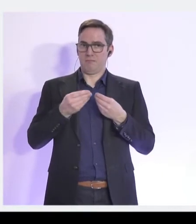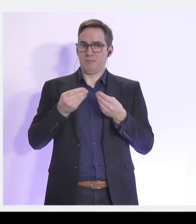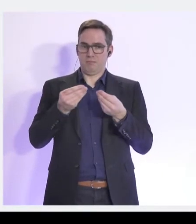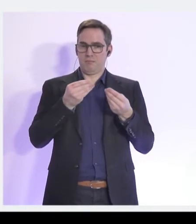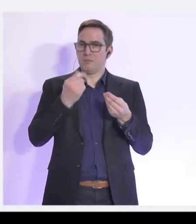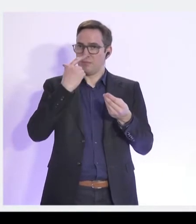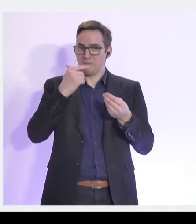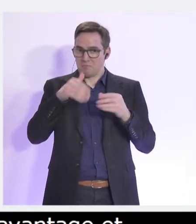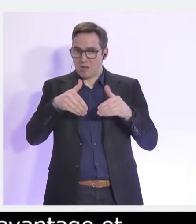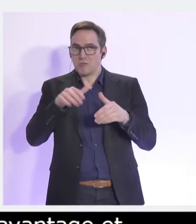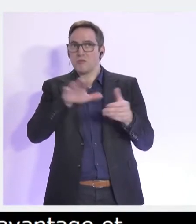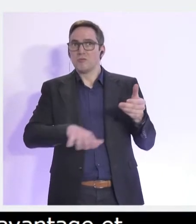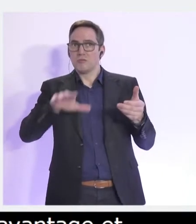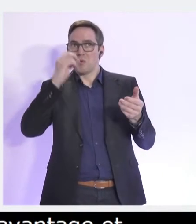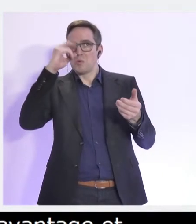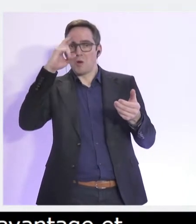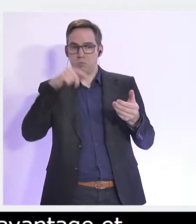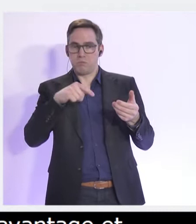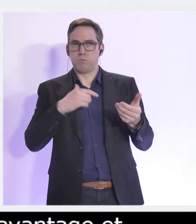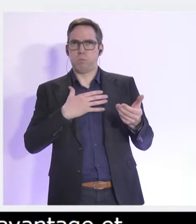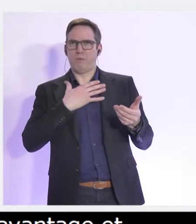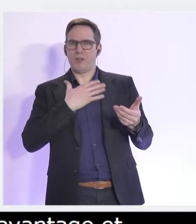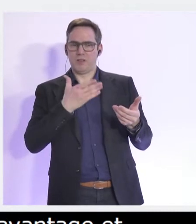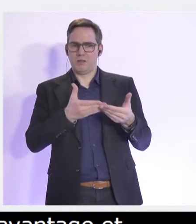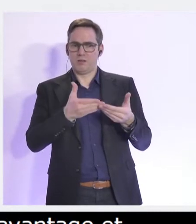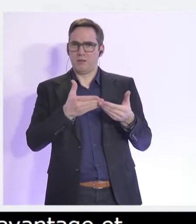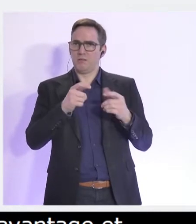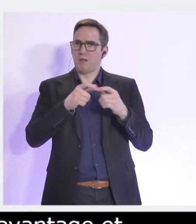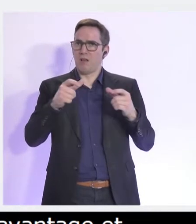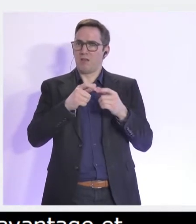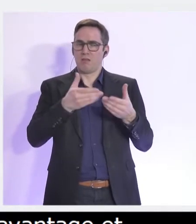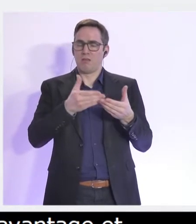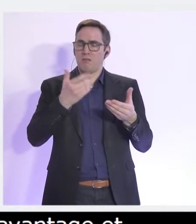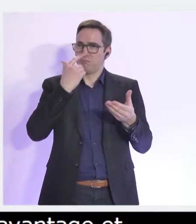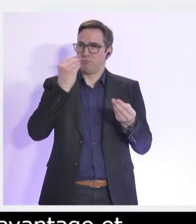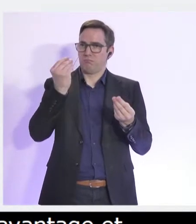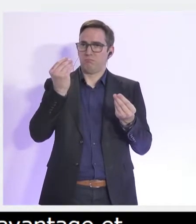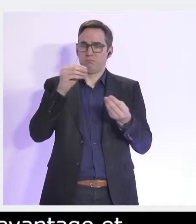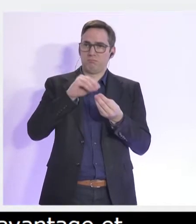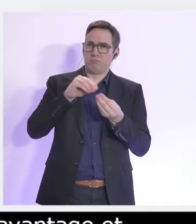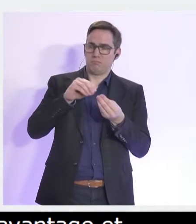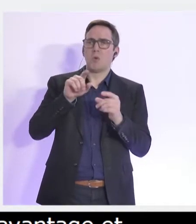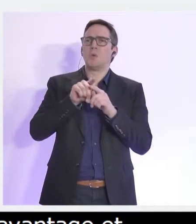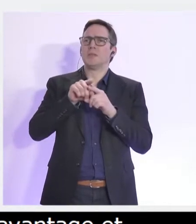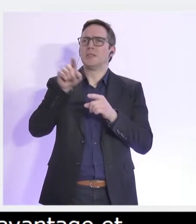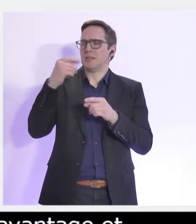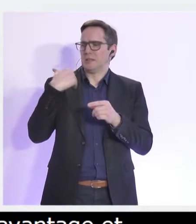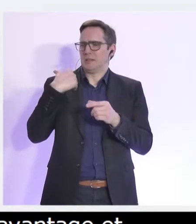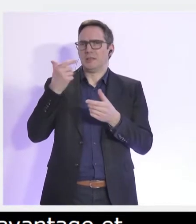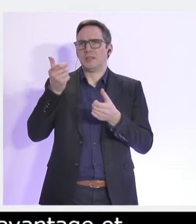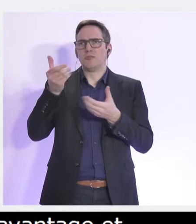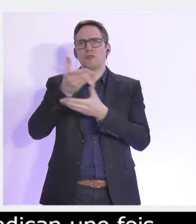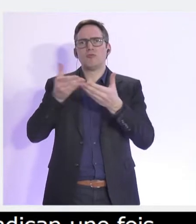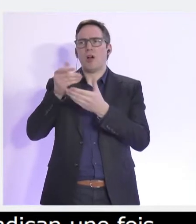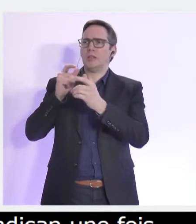foresee? And as far as the exchange that we had from the other countries, we see that there are more advances.